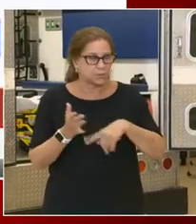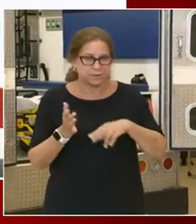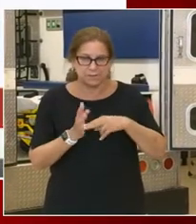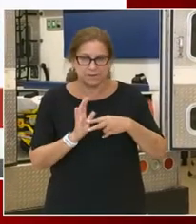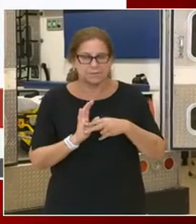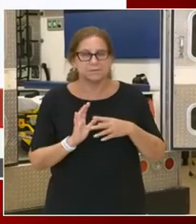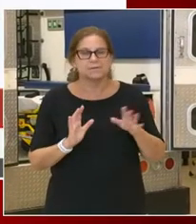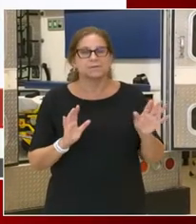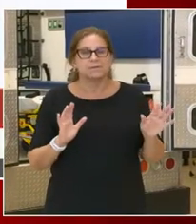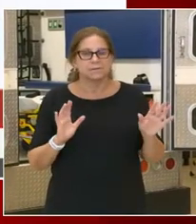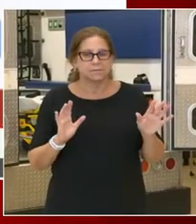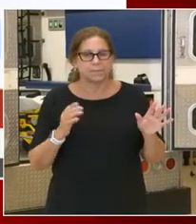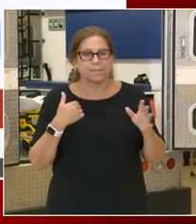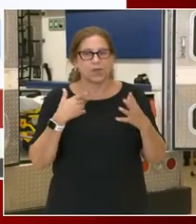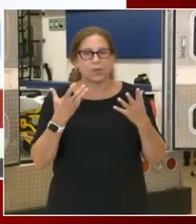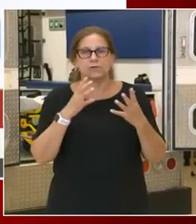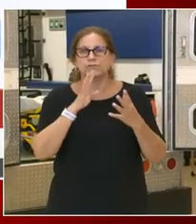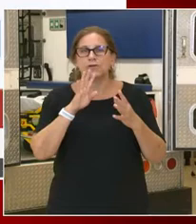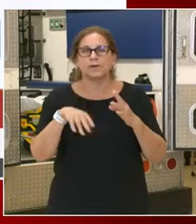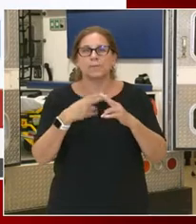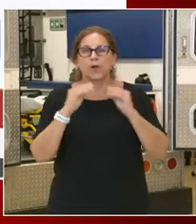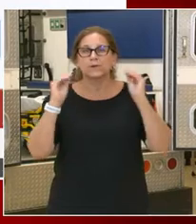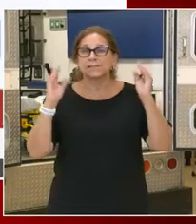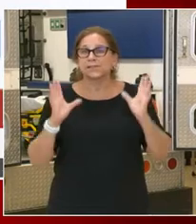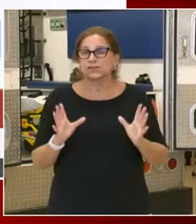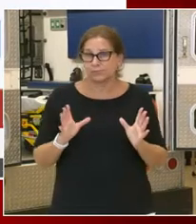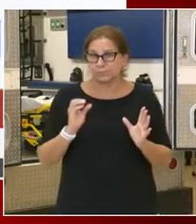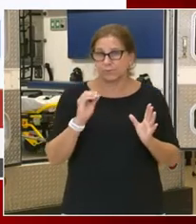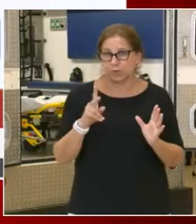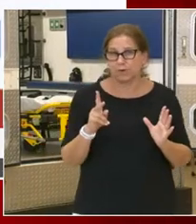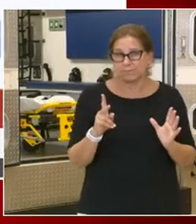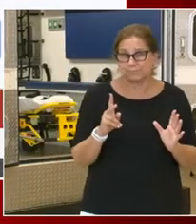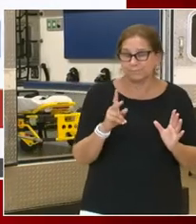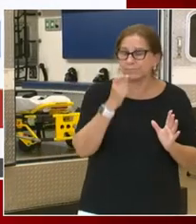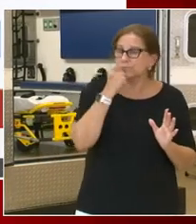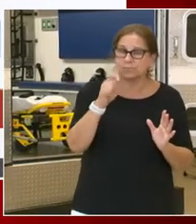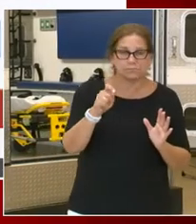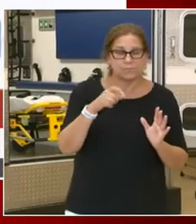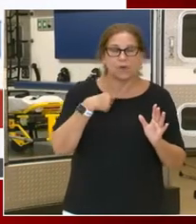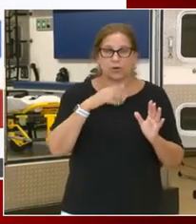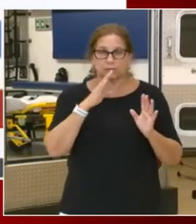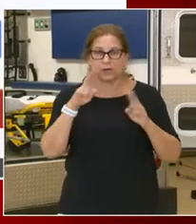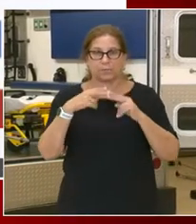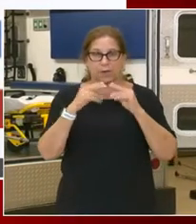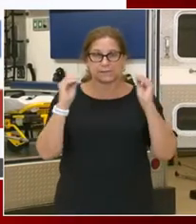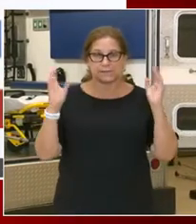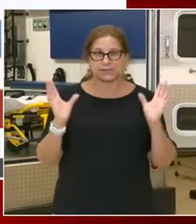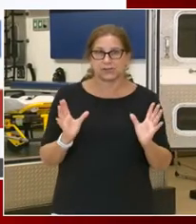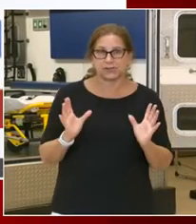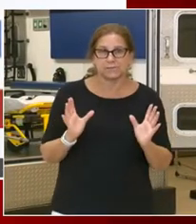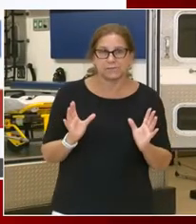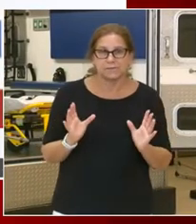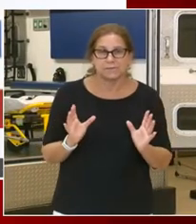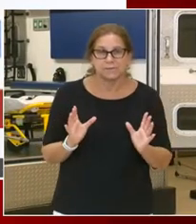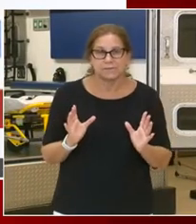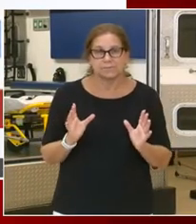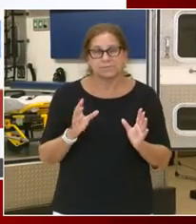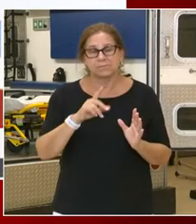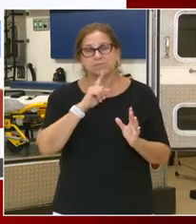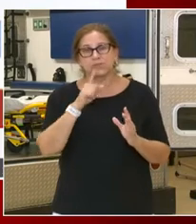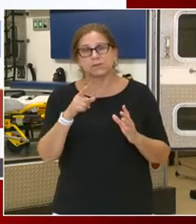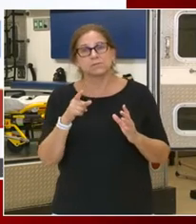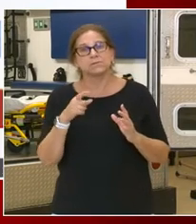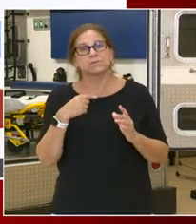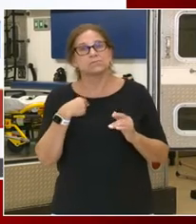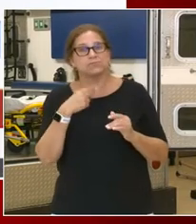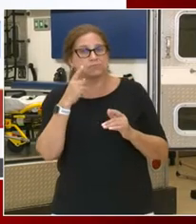extraordinary during the pandemic. And what should parents expect when kids come back in the fall? A lot of wonderful teachers who are excited to see them and work with